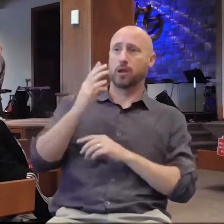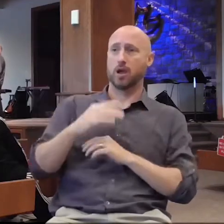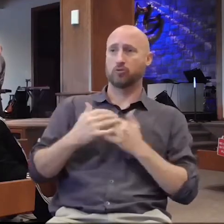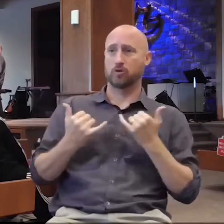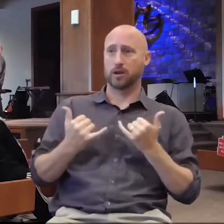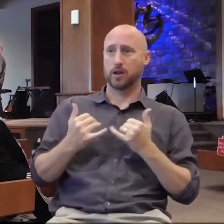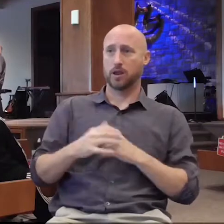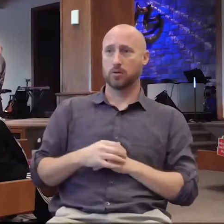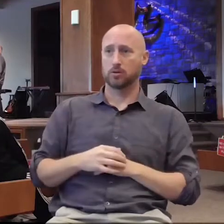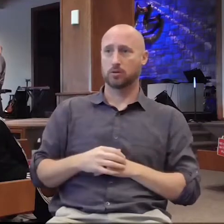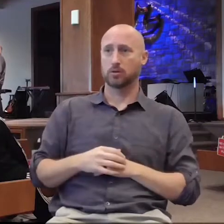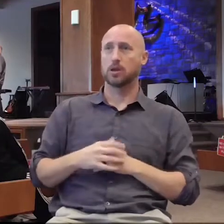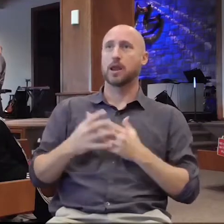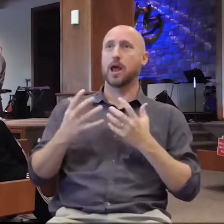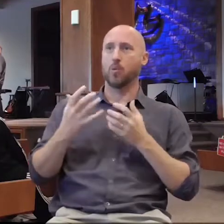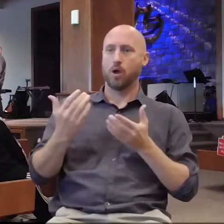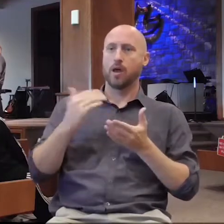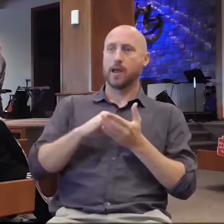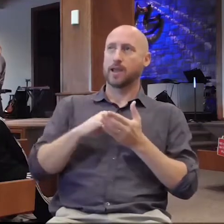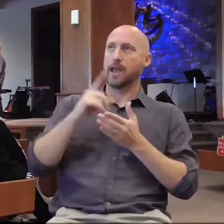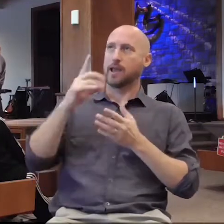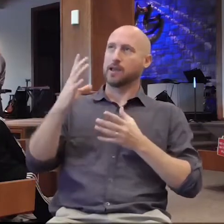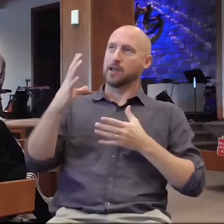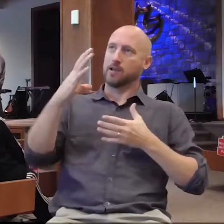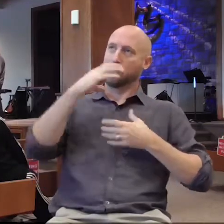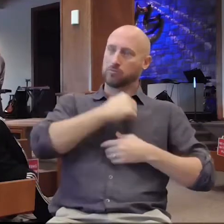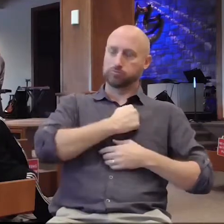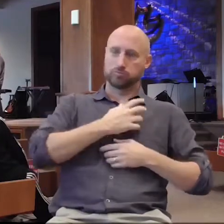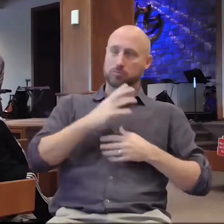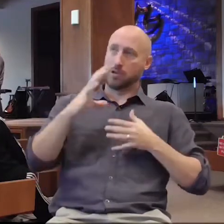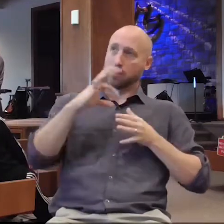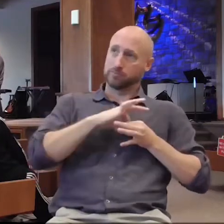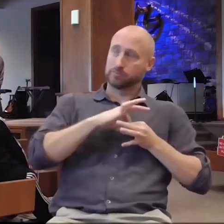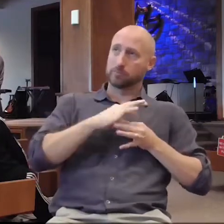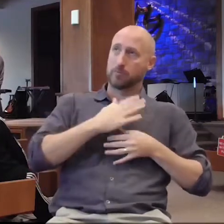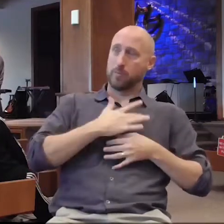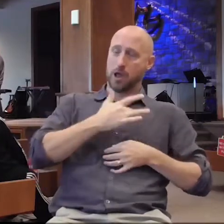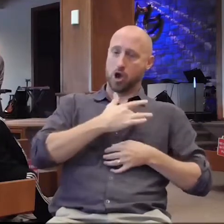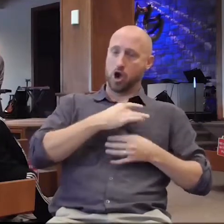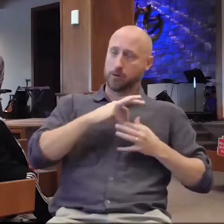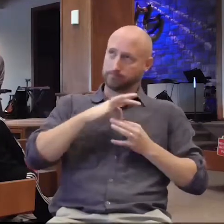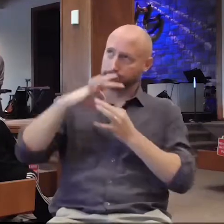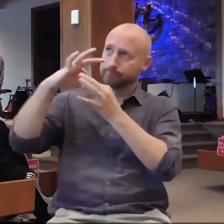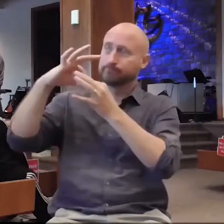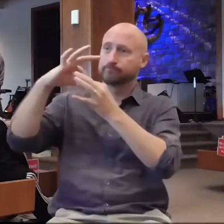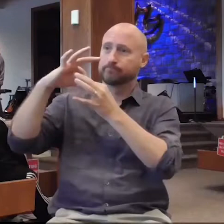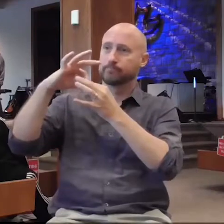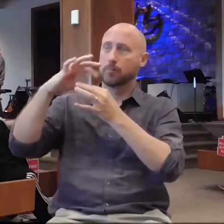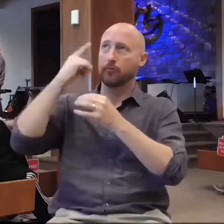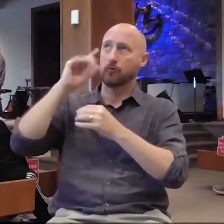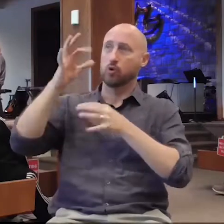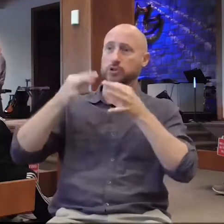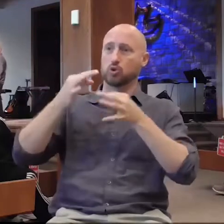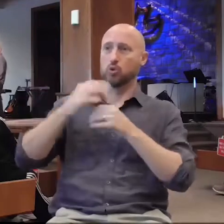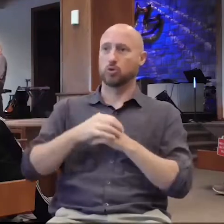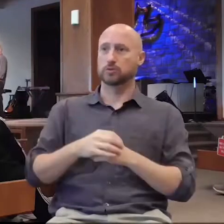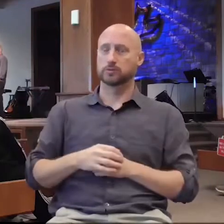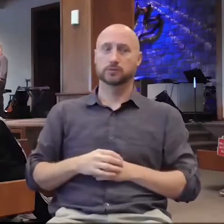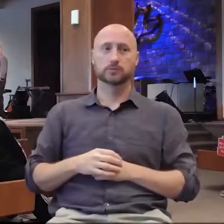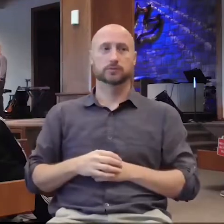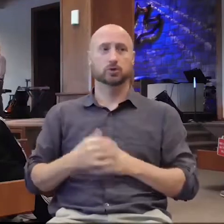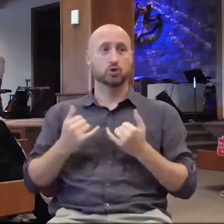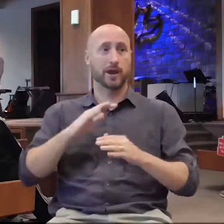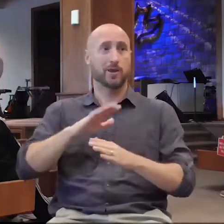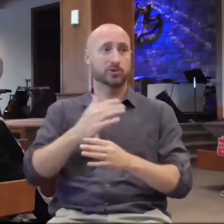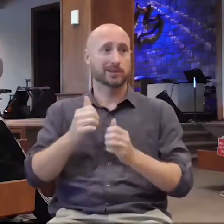And I want him again to bind my heart to his courts above. Do you want that? Let's sing it together. Let's get Rob and the